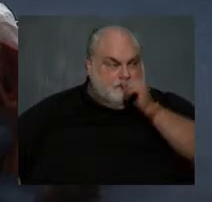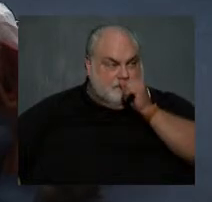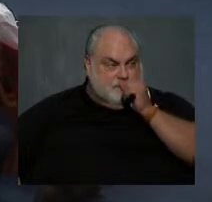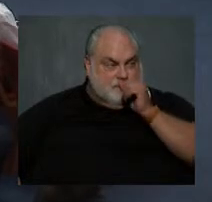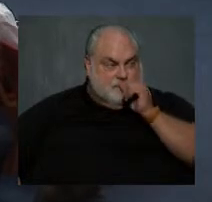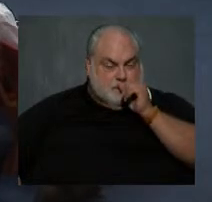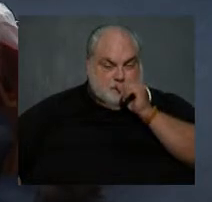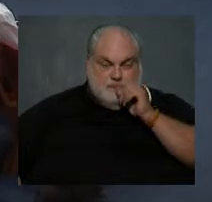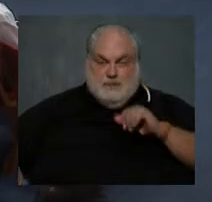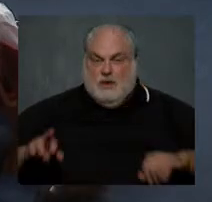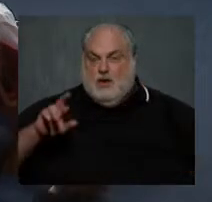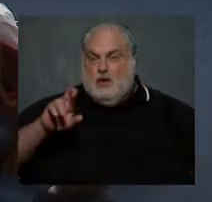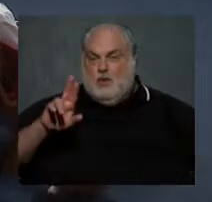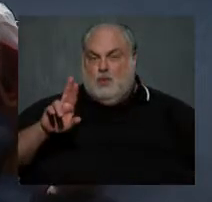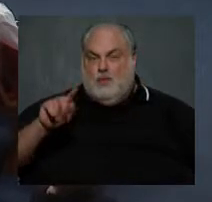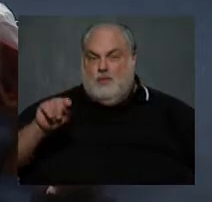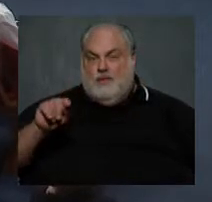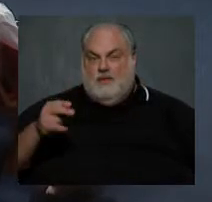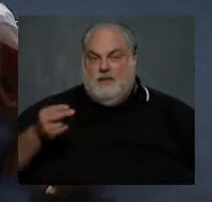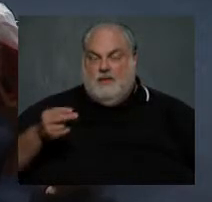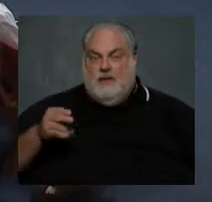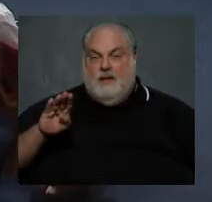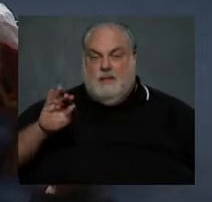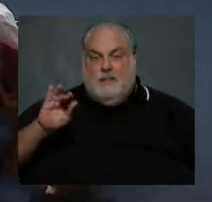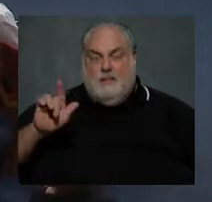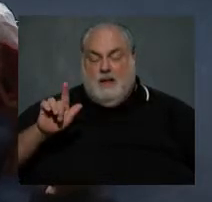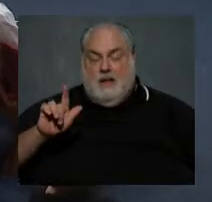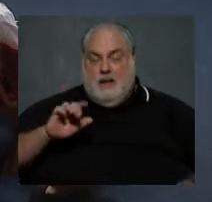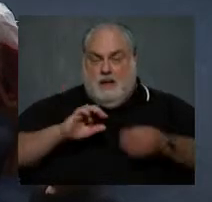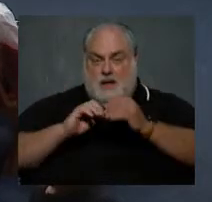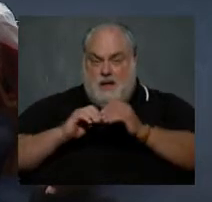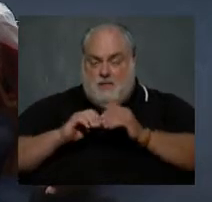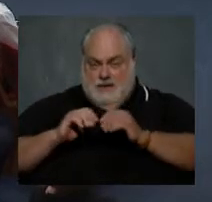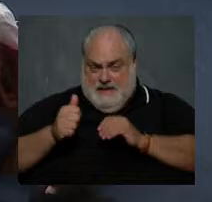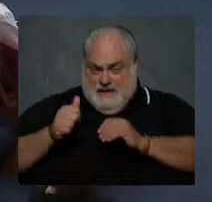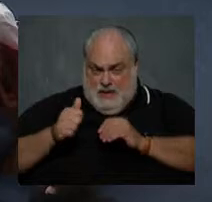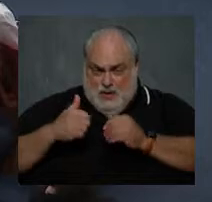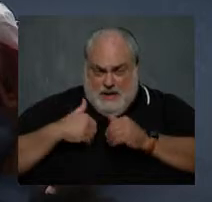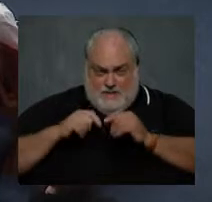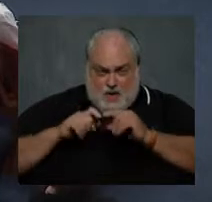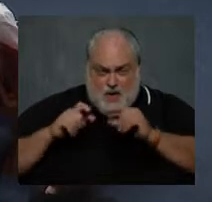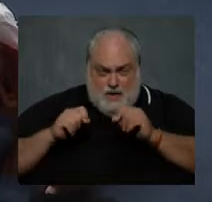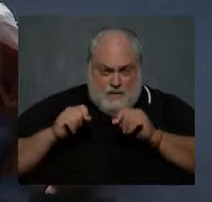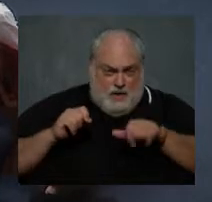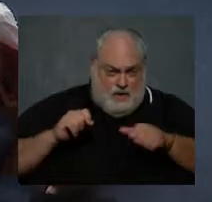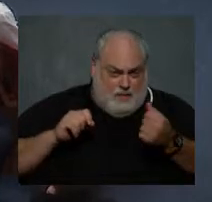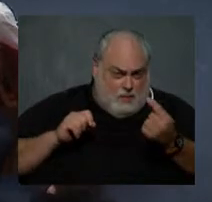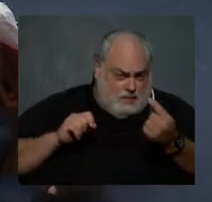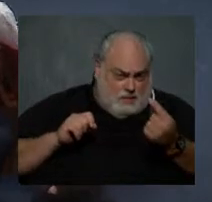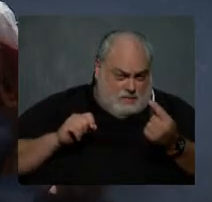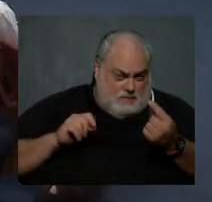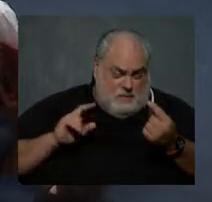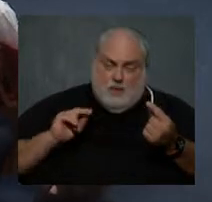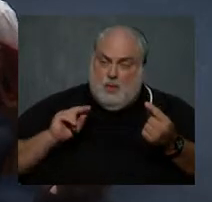Ruth Bell, I know you had a card for item number 10. Did you have a card for another item? Okay, just making sure.